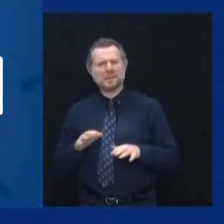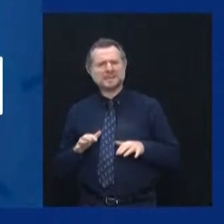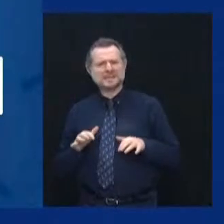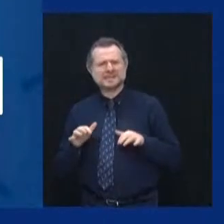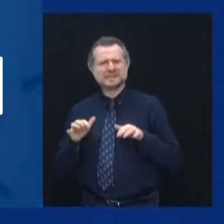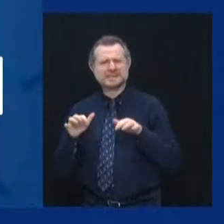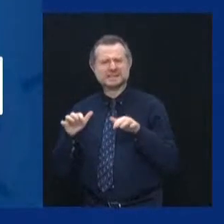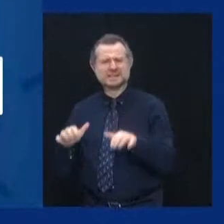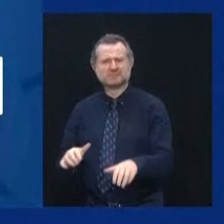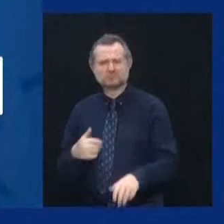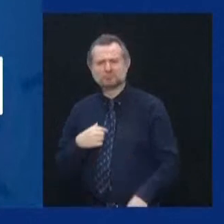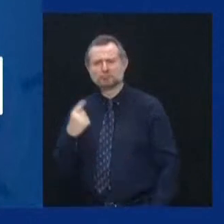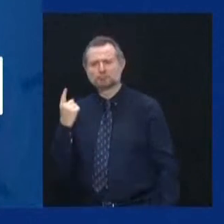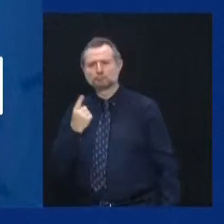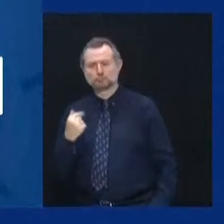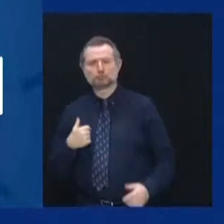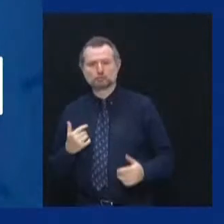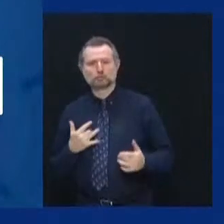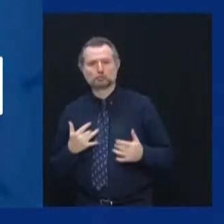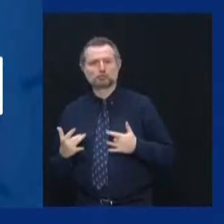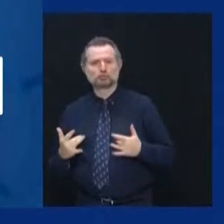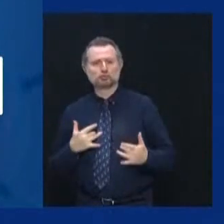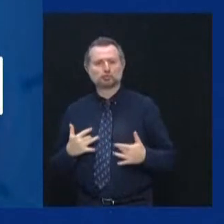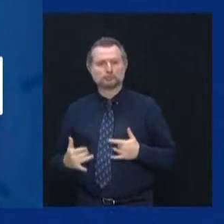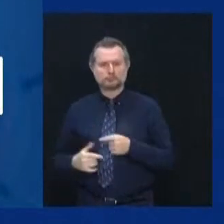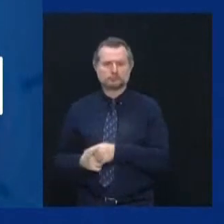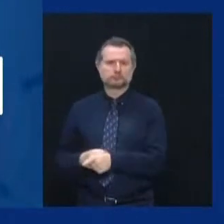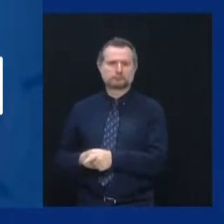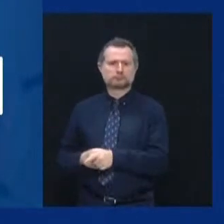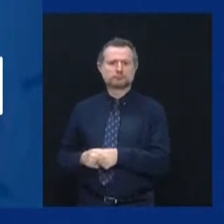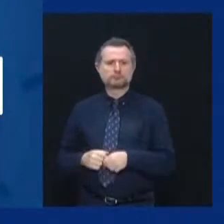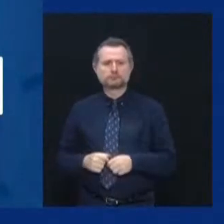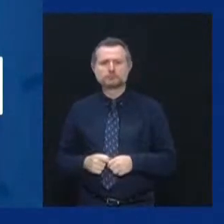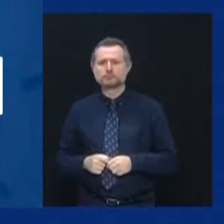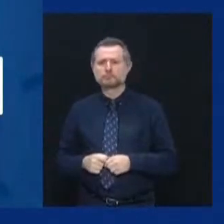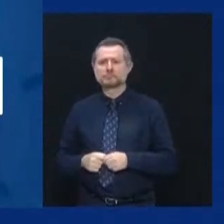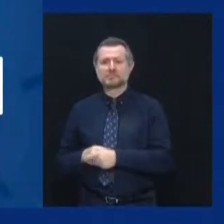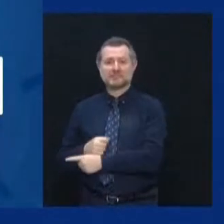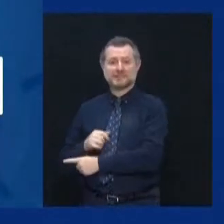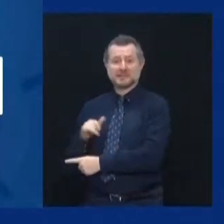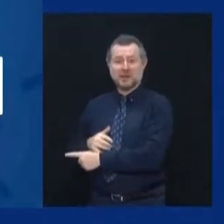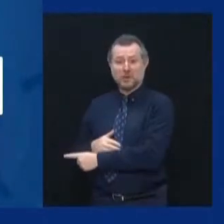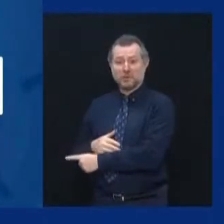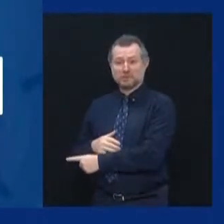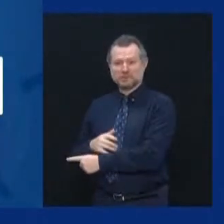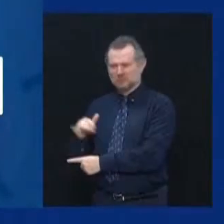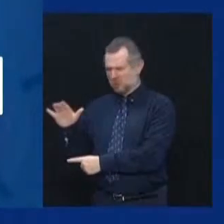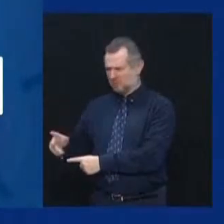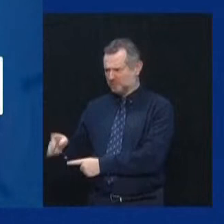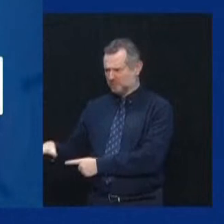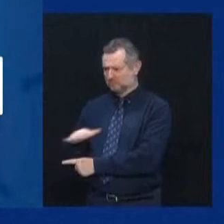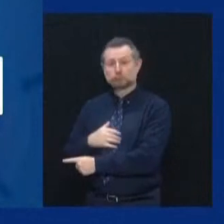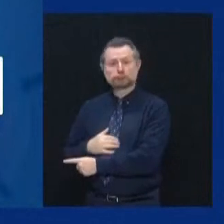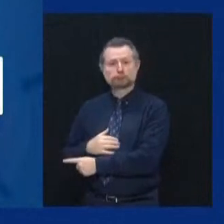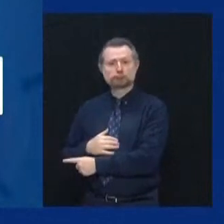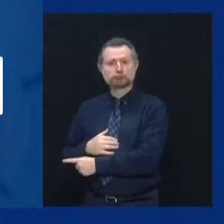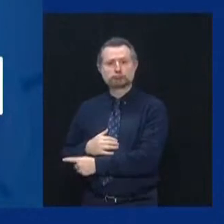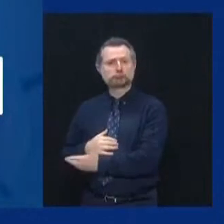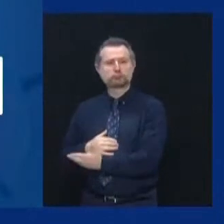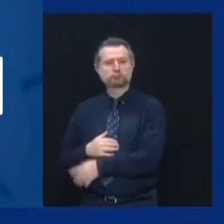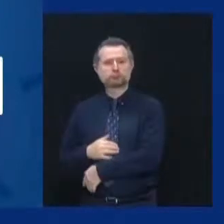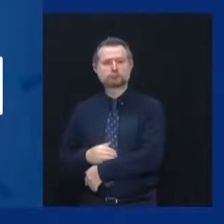we're concerned about it. But those numbers are very, very low, and they're just